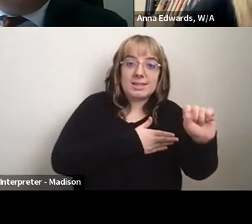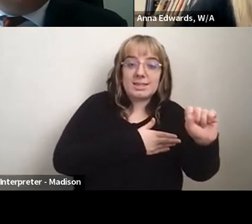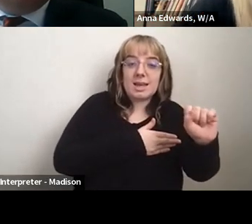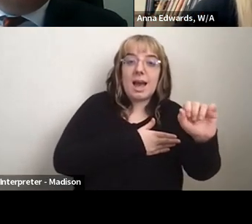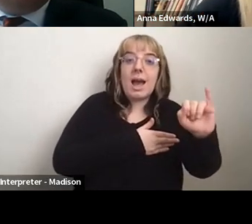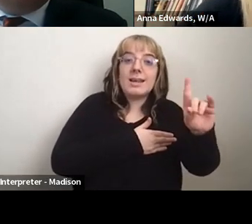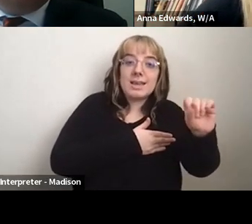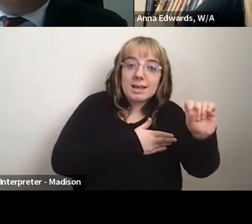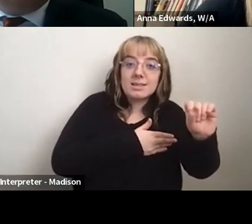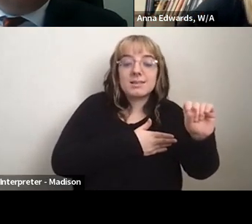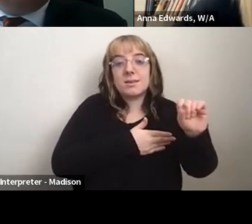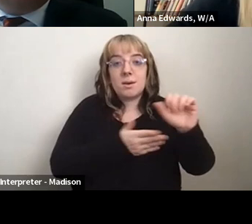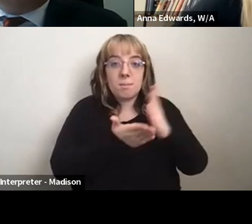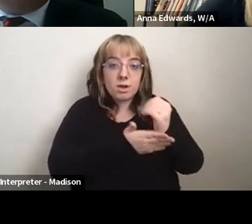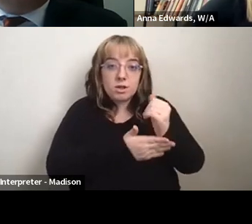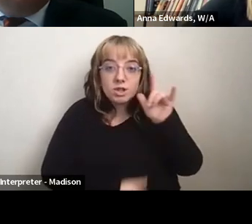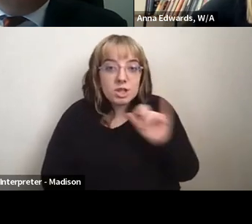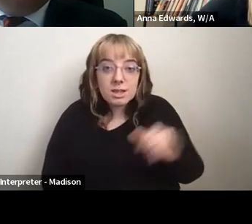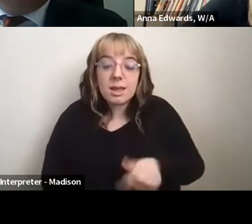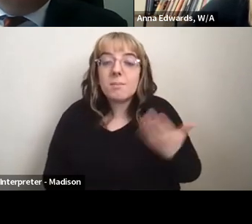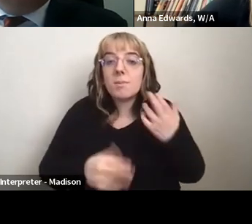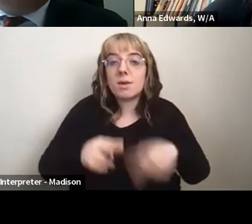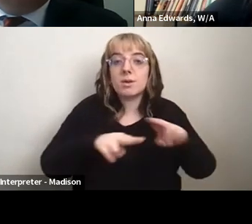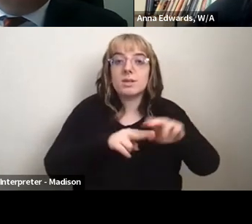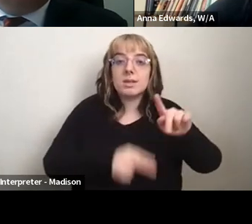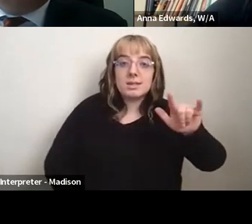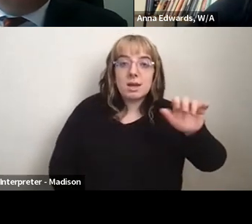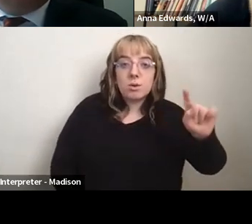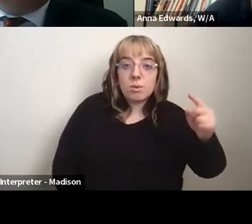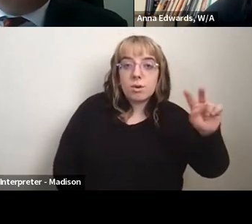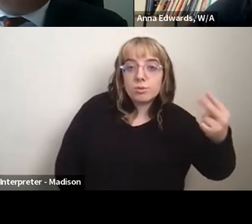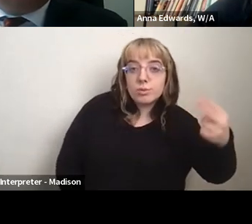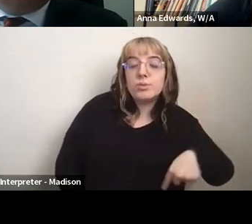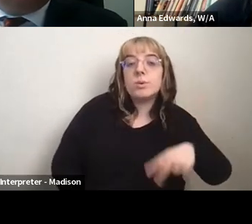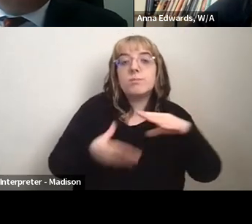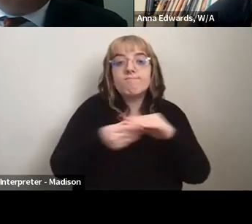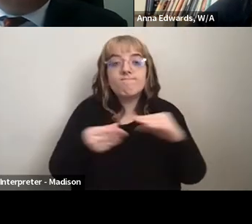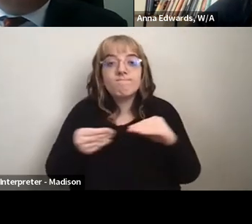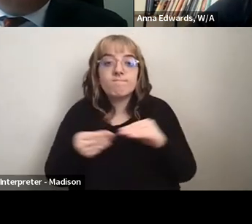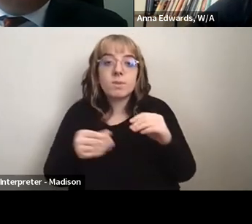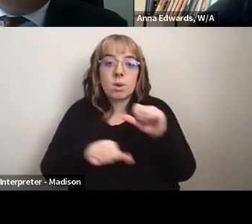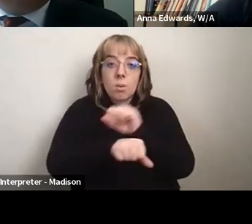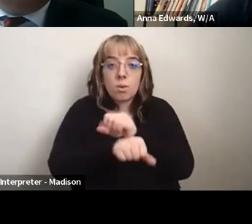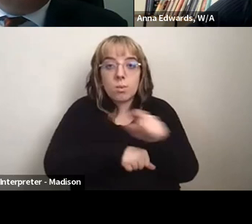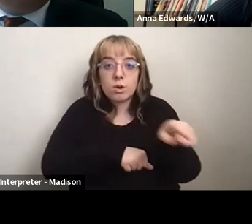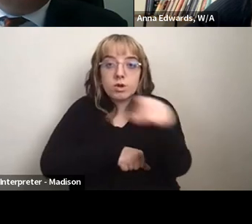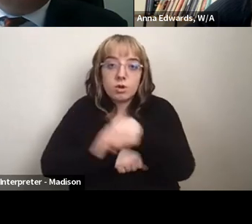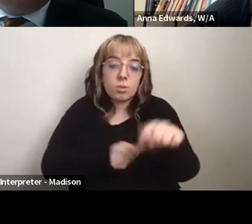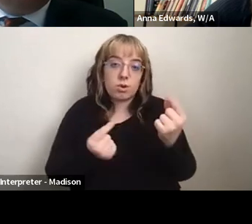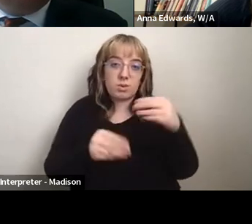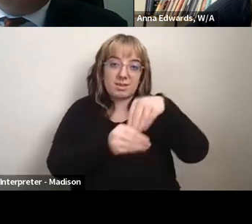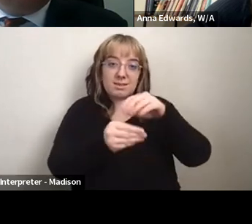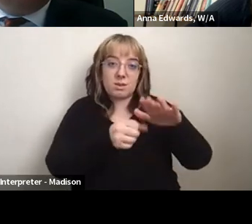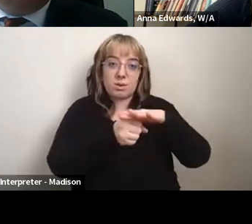and maybe increases in Title I too. And I think that the storytelling of the work that you all are doing in your districts